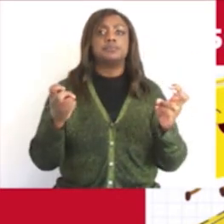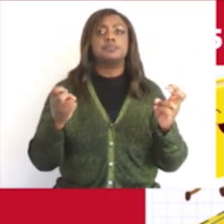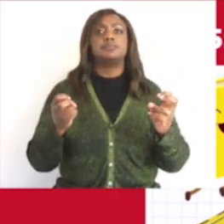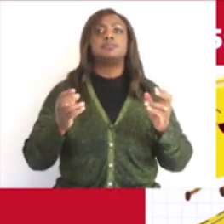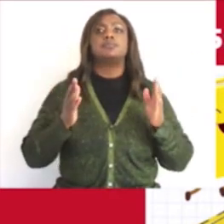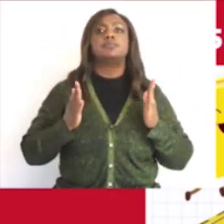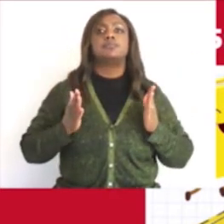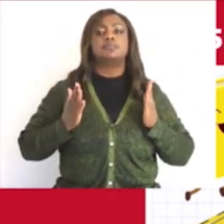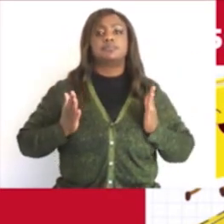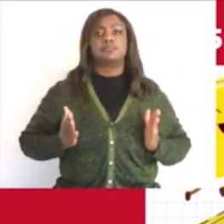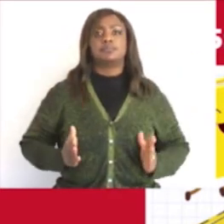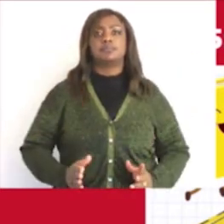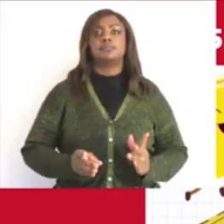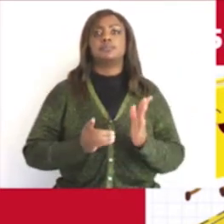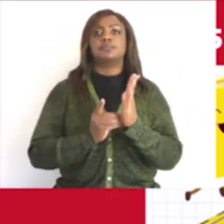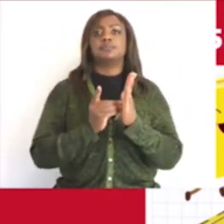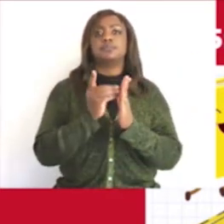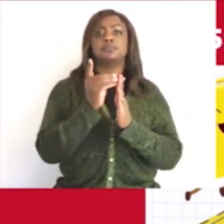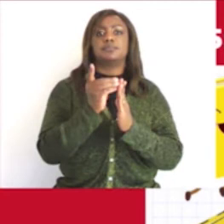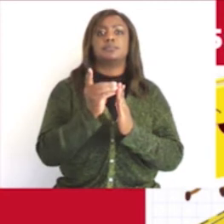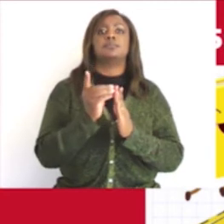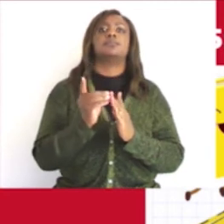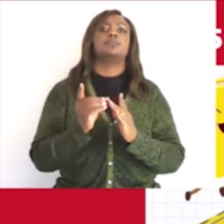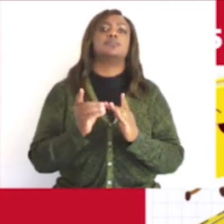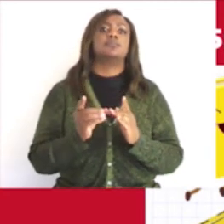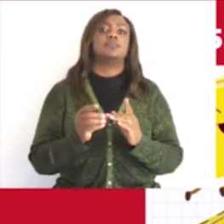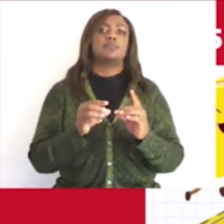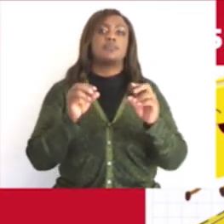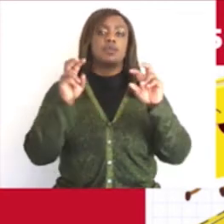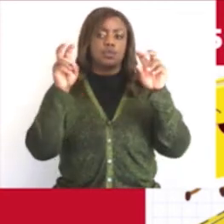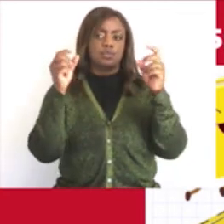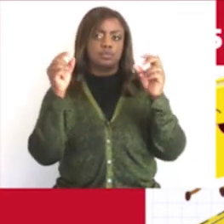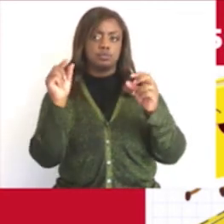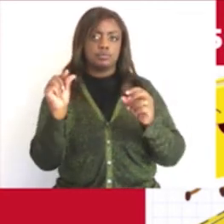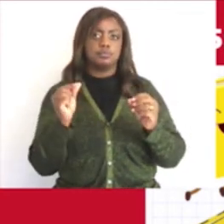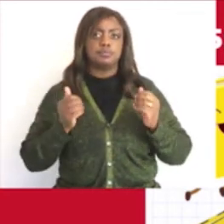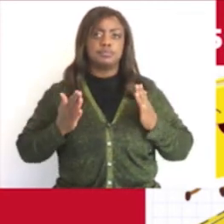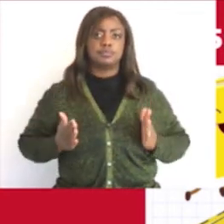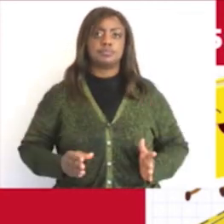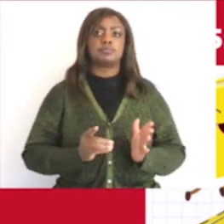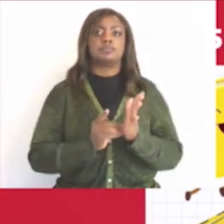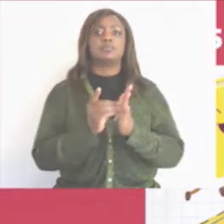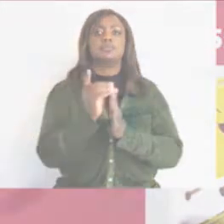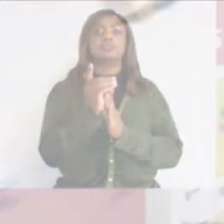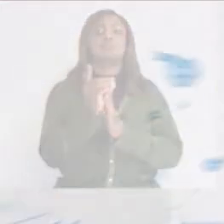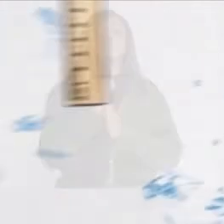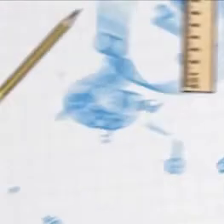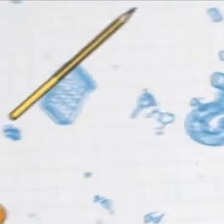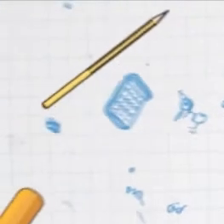today, the theme is human development, and our topic is physical developments or changes.